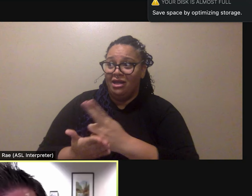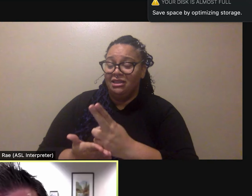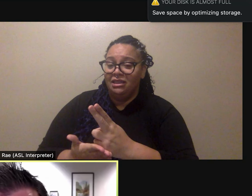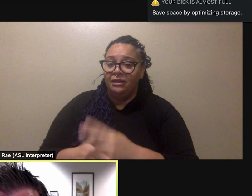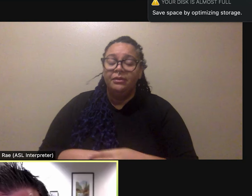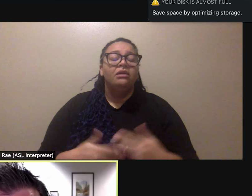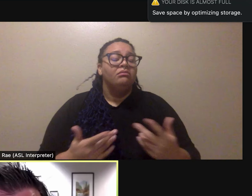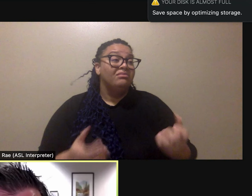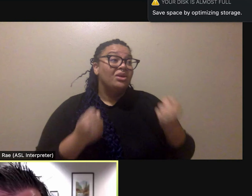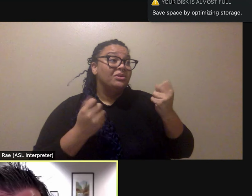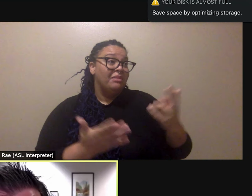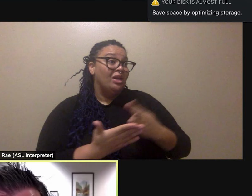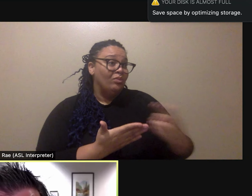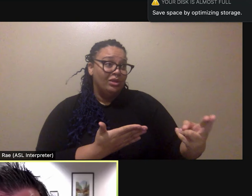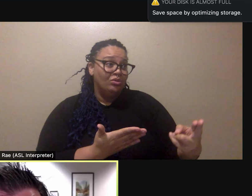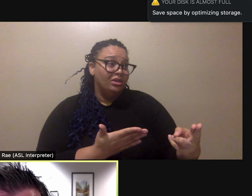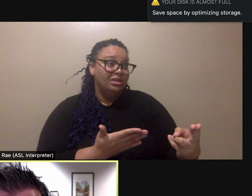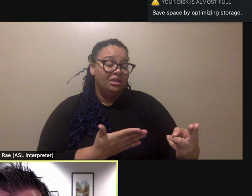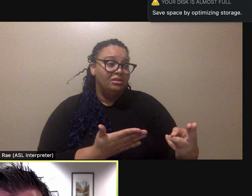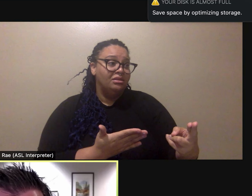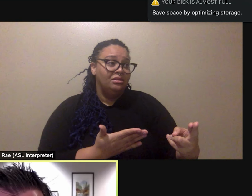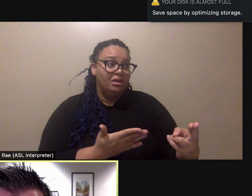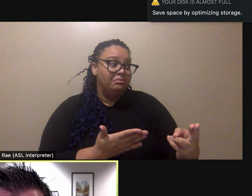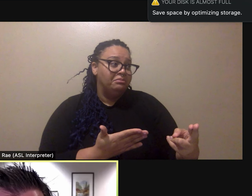there's a lot of resources out there.